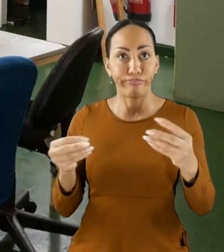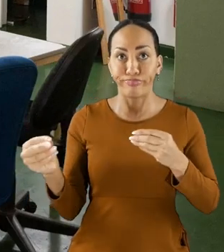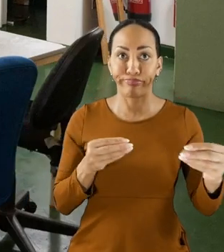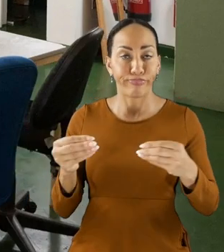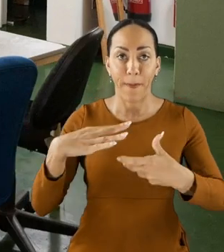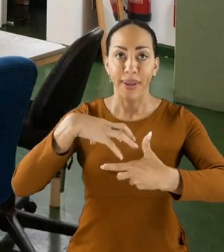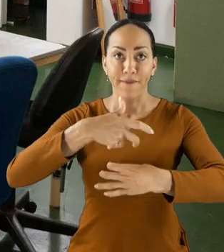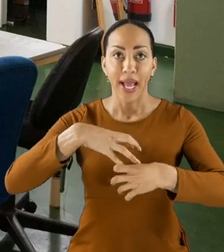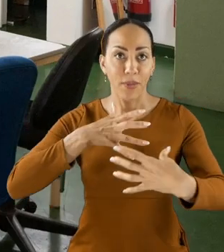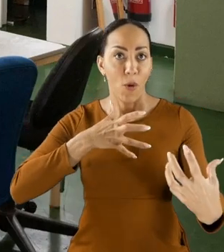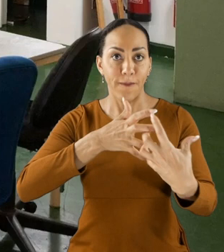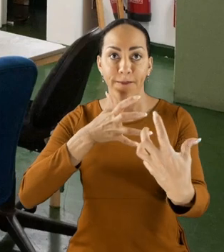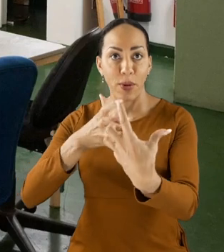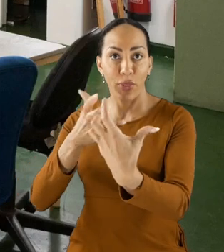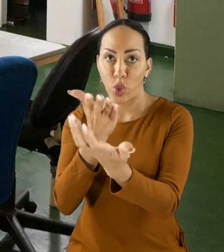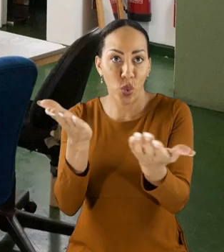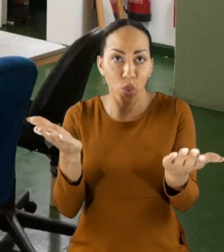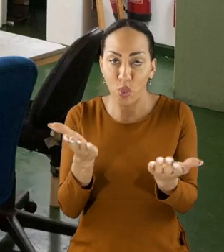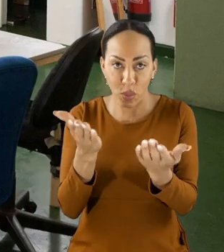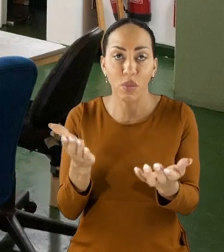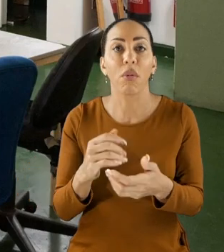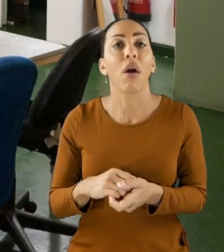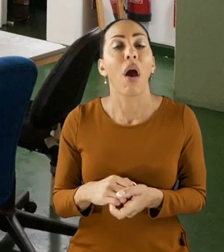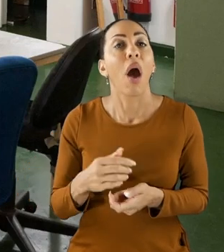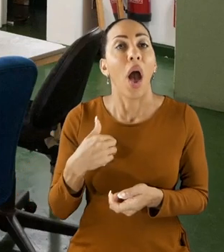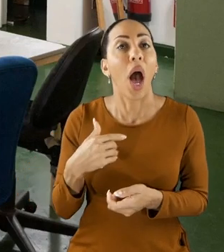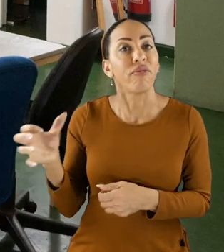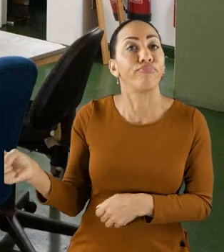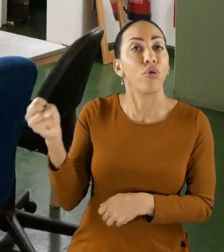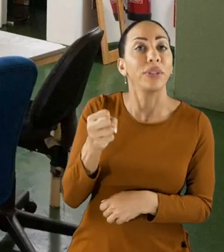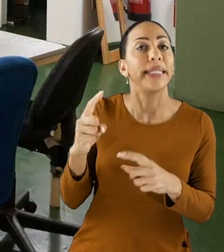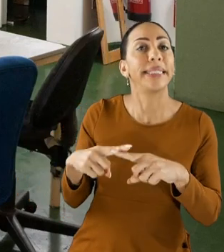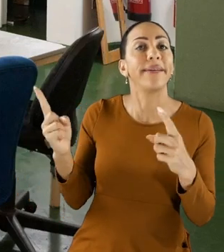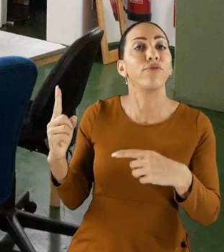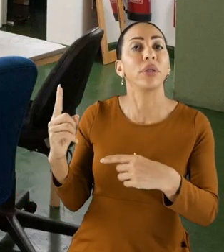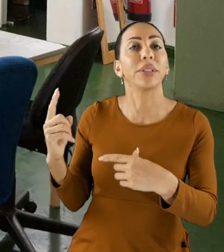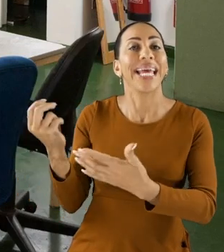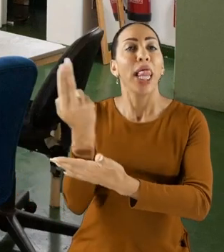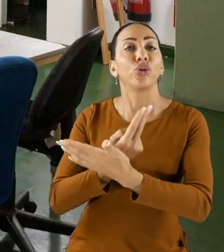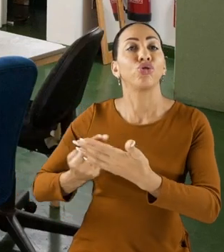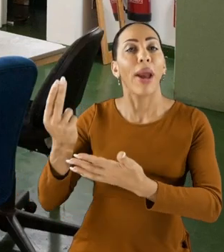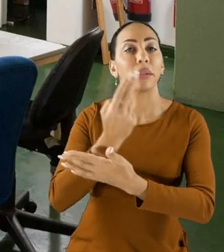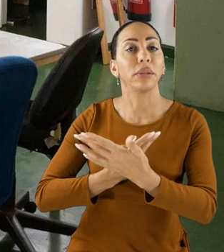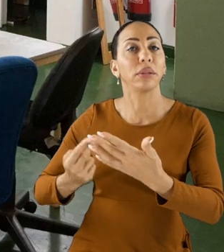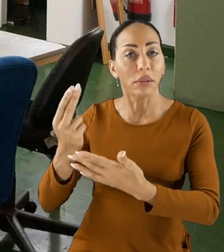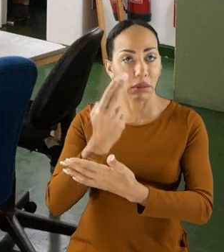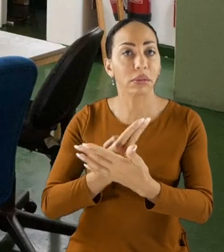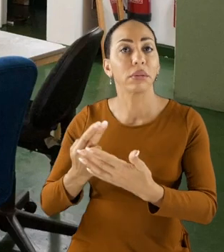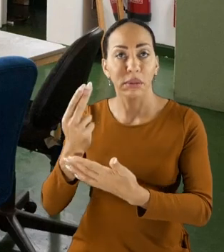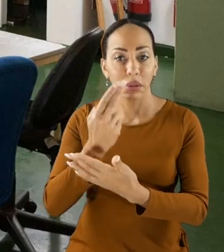we're very open to do it either way. I, I have brought in other illustrators.